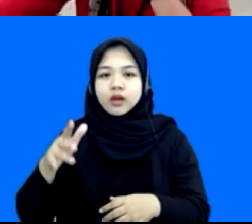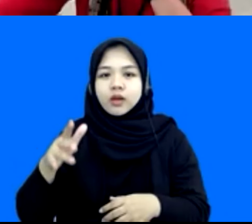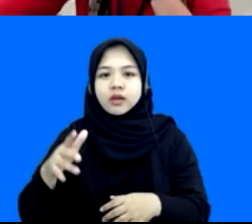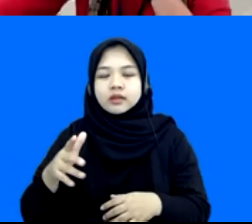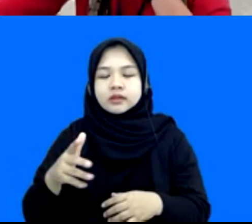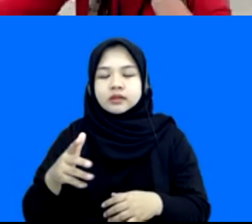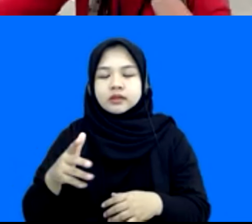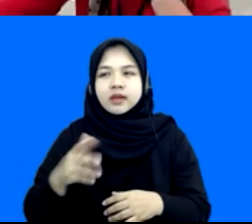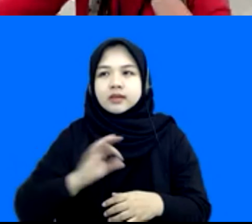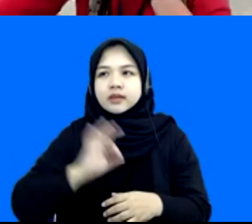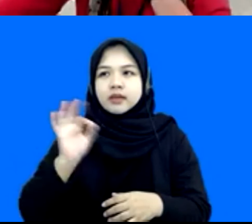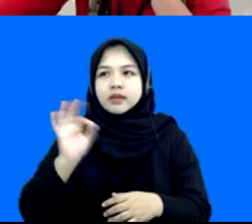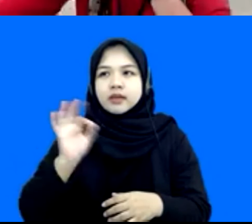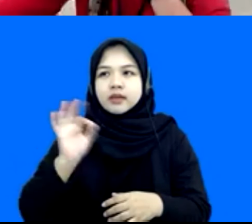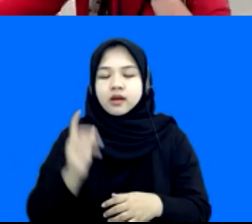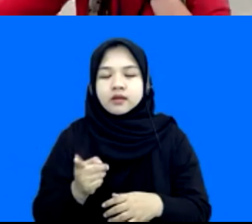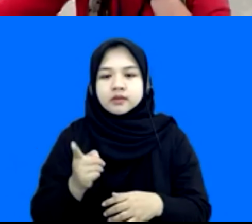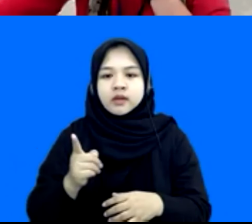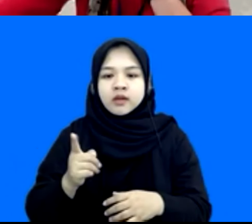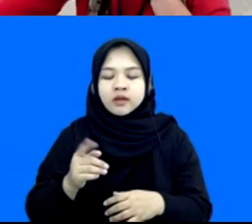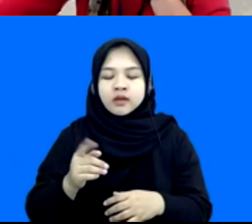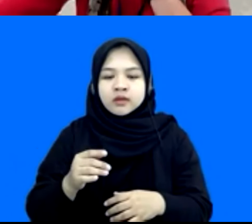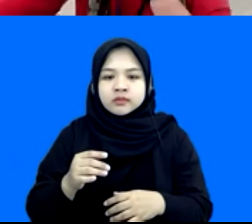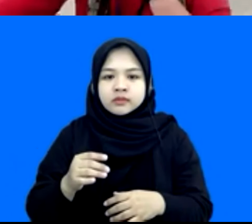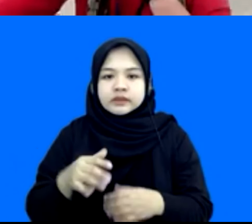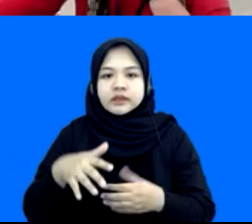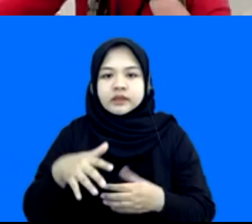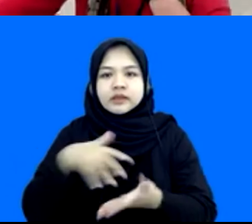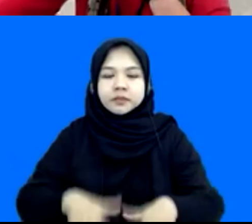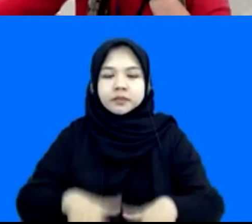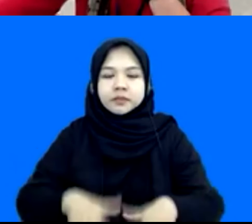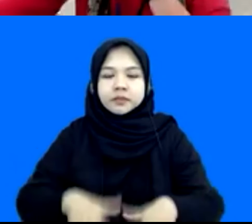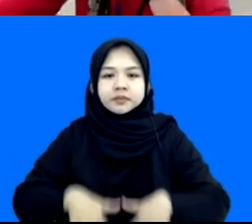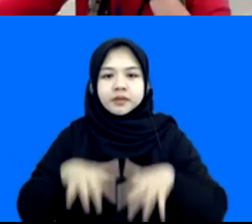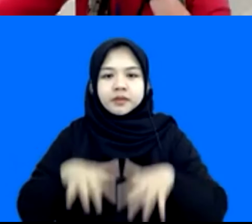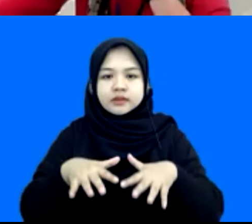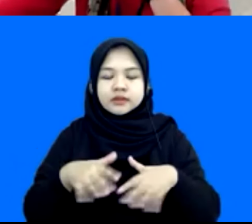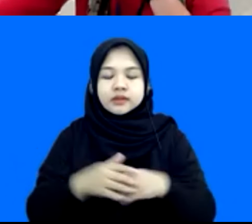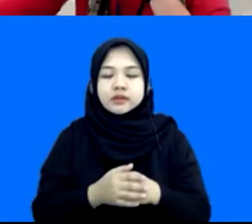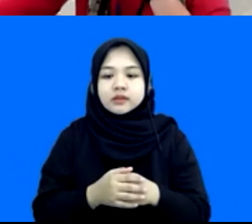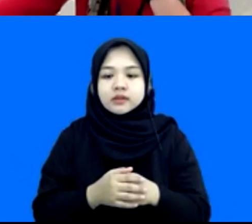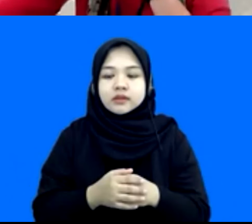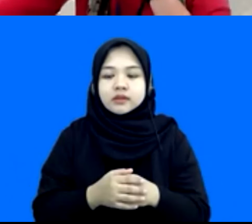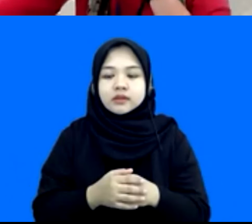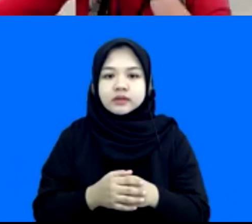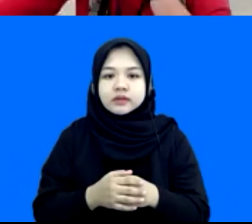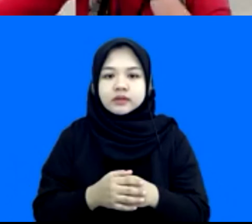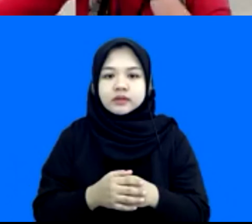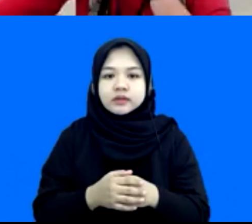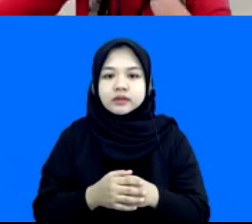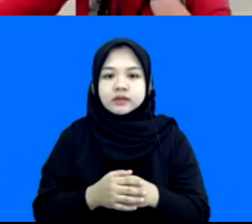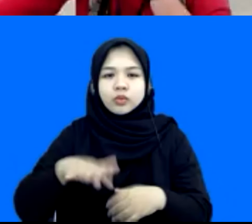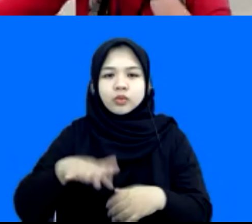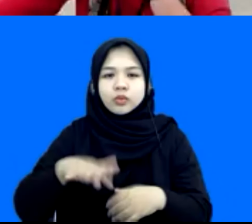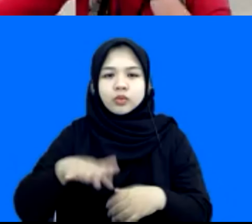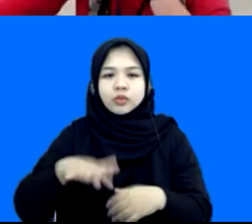always have more green spaces than low-income communities, so they are also less vulnerable to